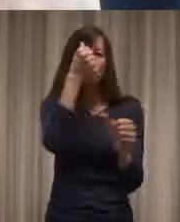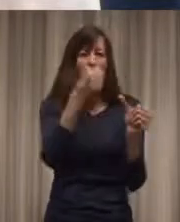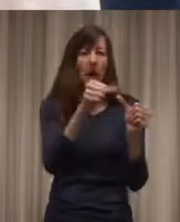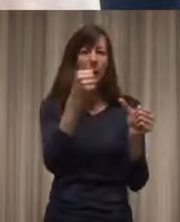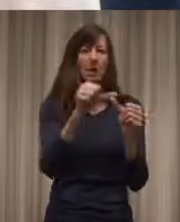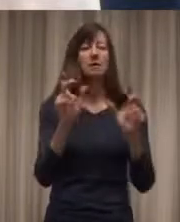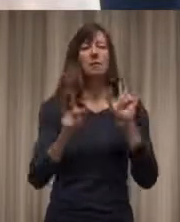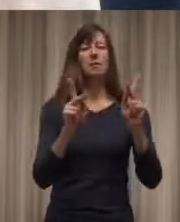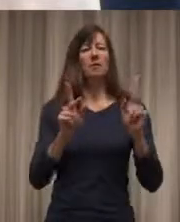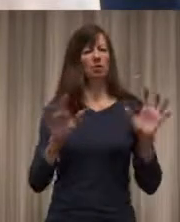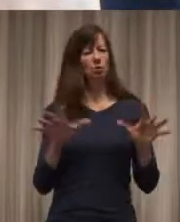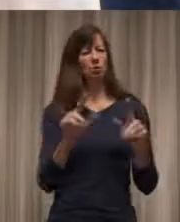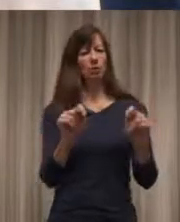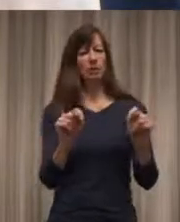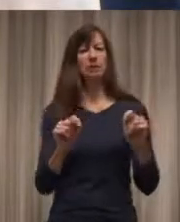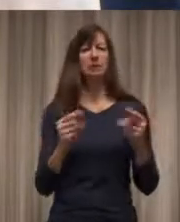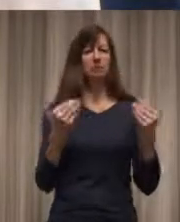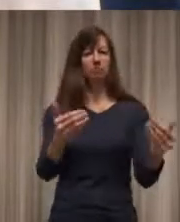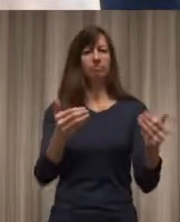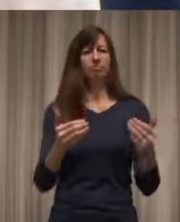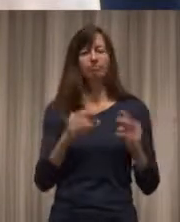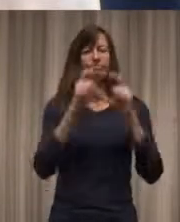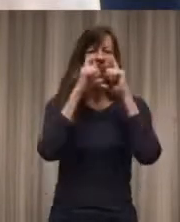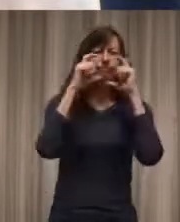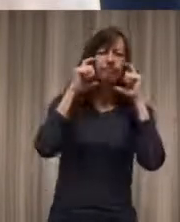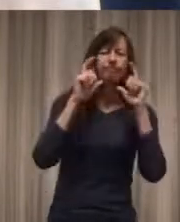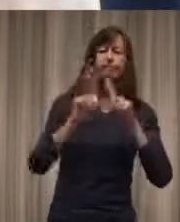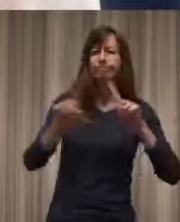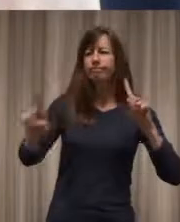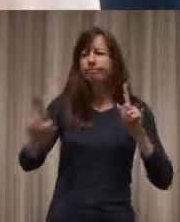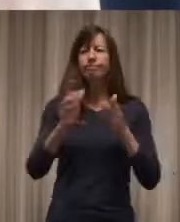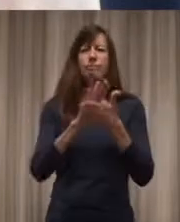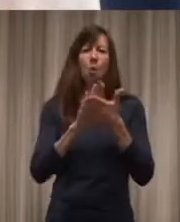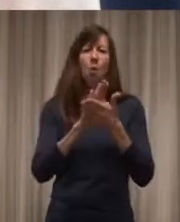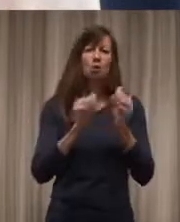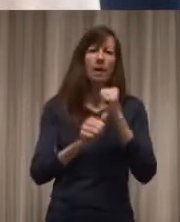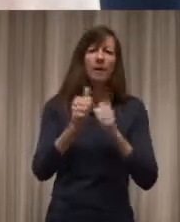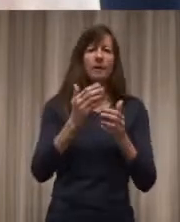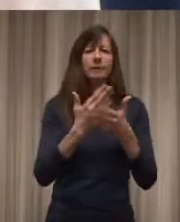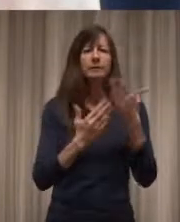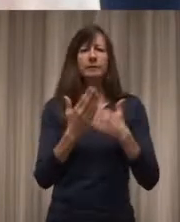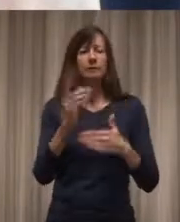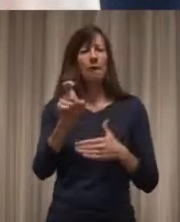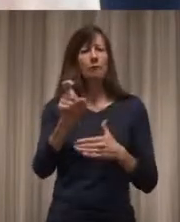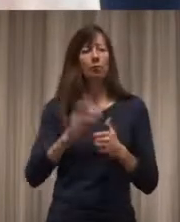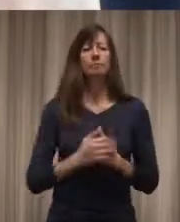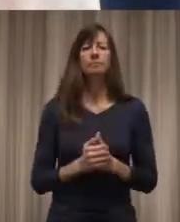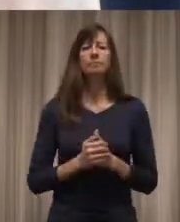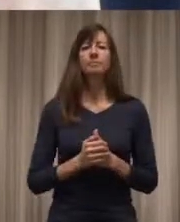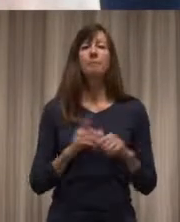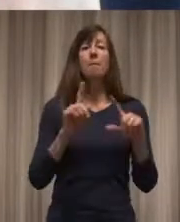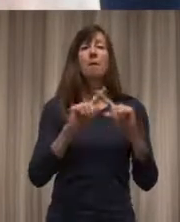it. In terms of any pockets of like sort of cluster type activity or